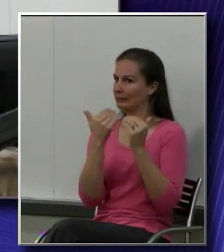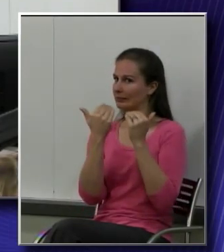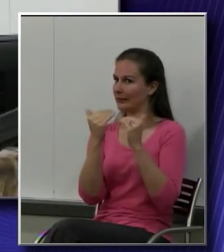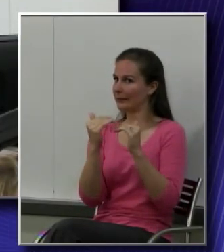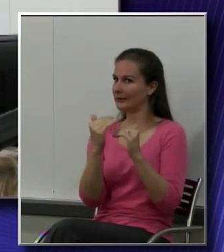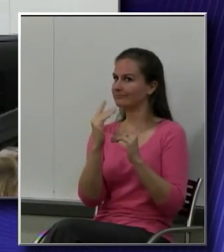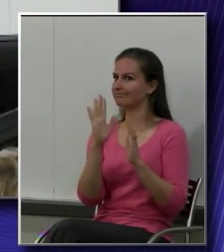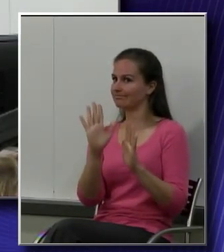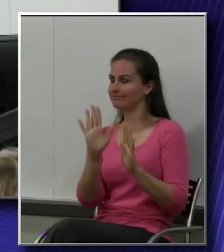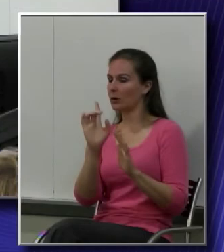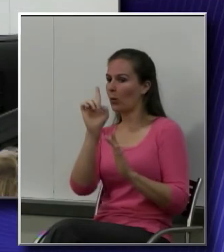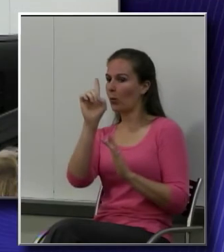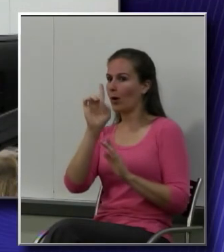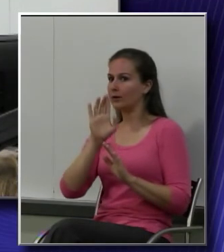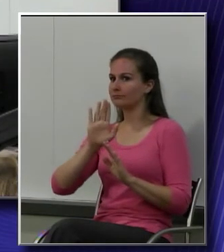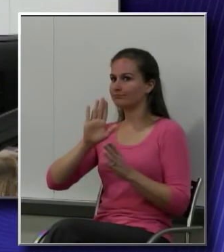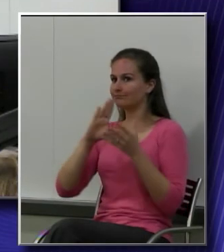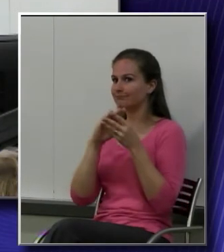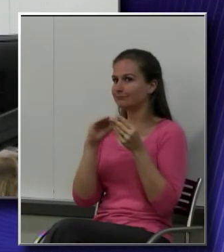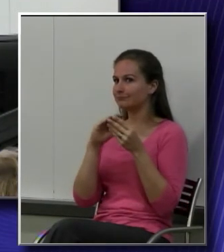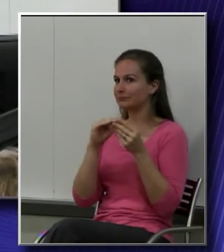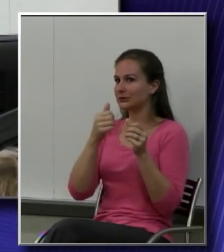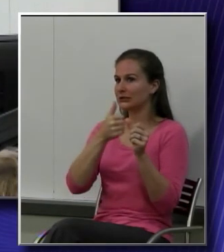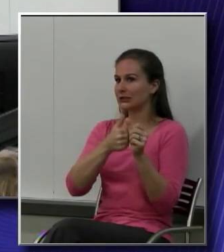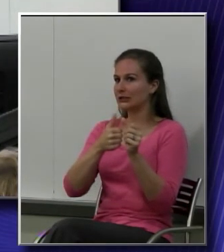one comment per speaker, so I'm